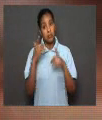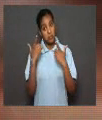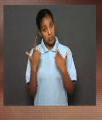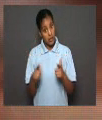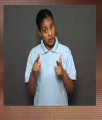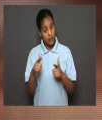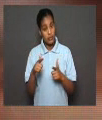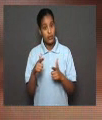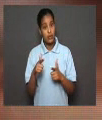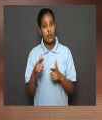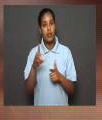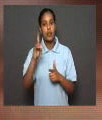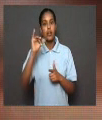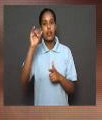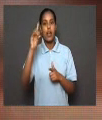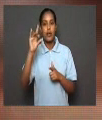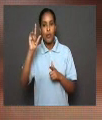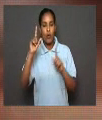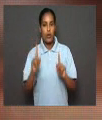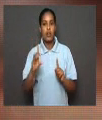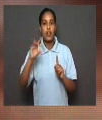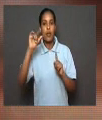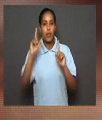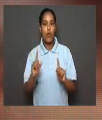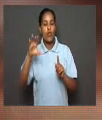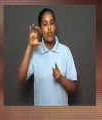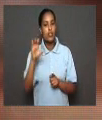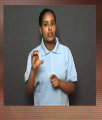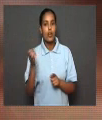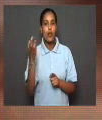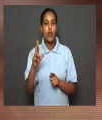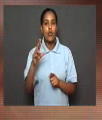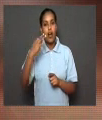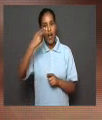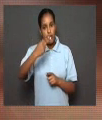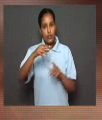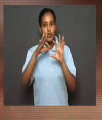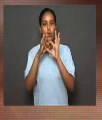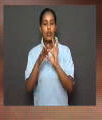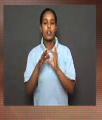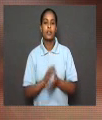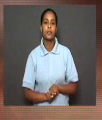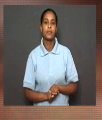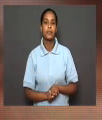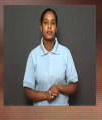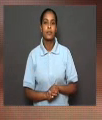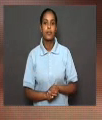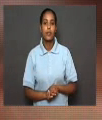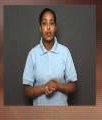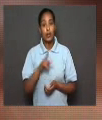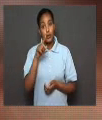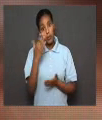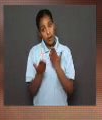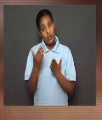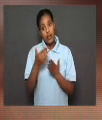Perhaps you thought of dipole-dipole forces or hydrogen bonding.